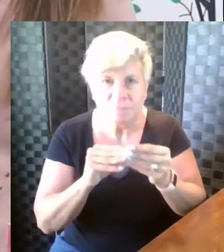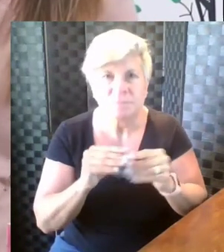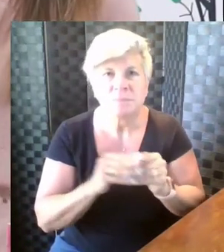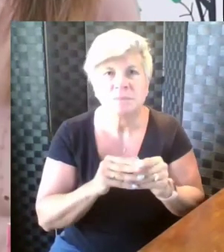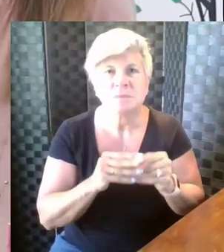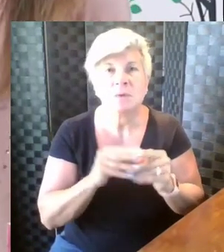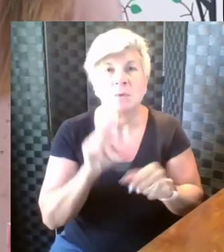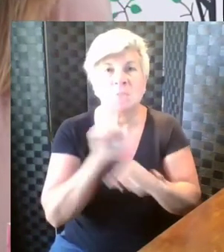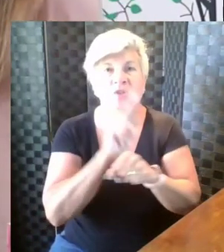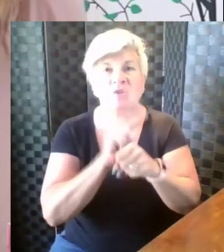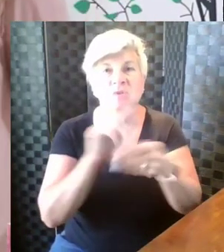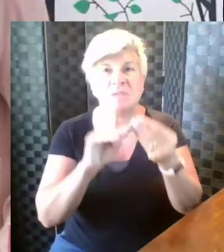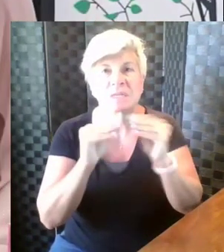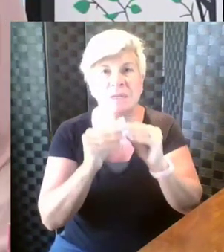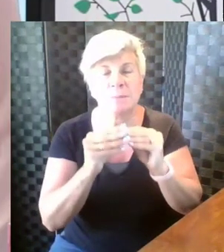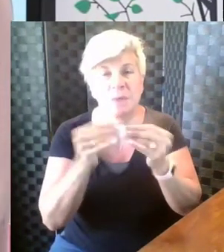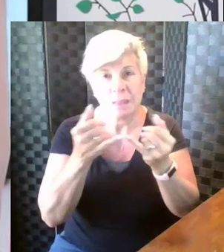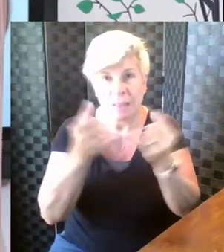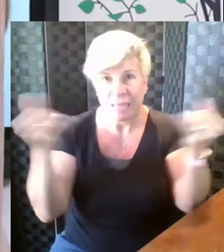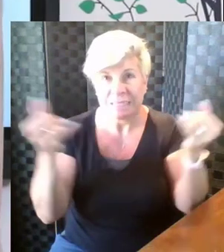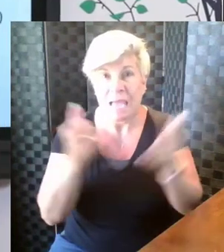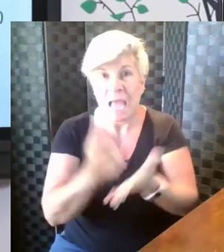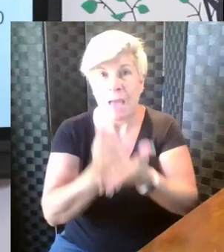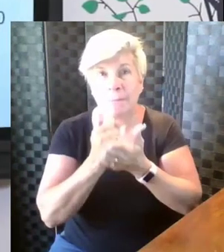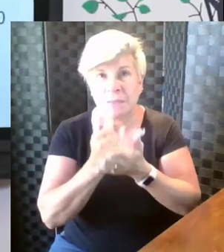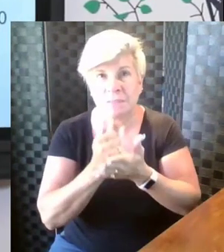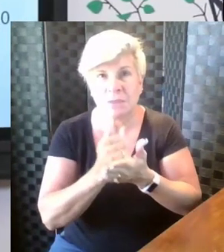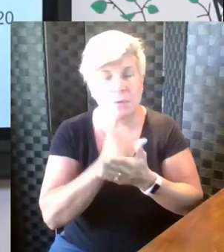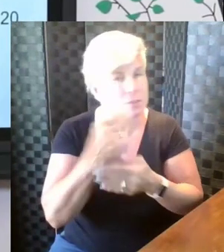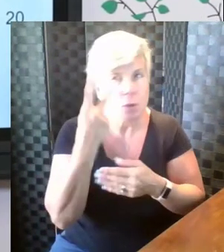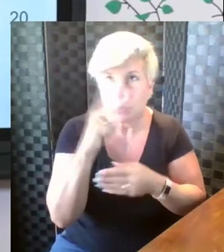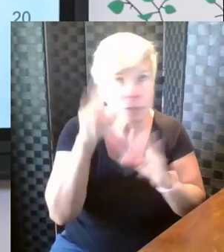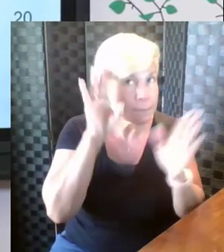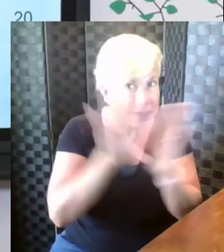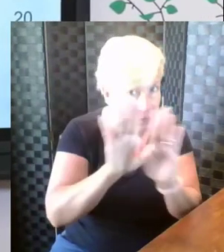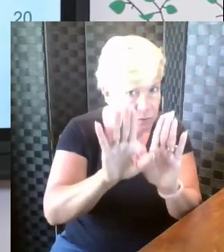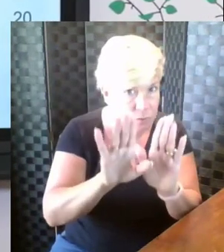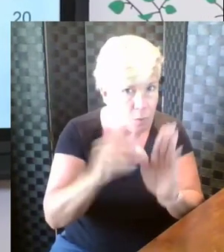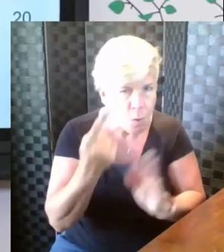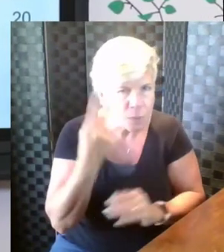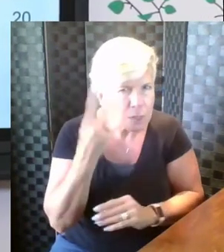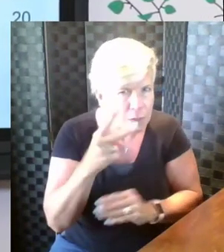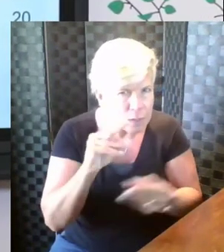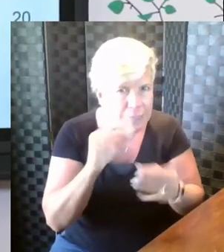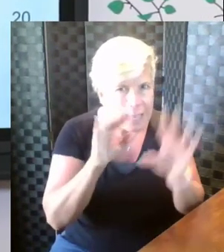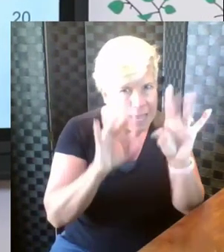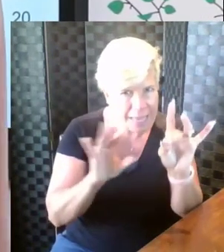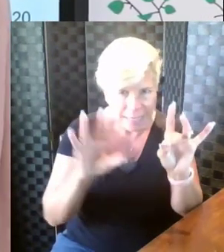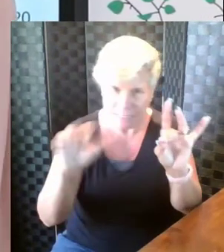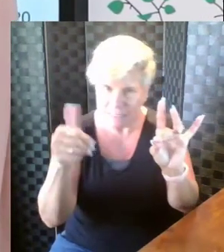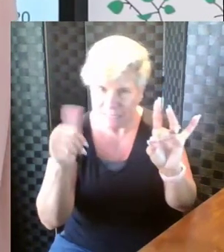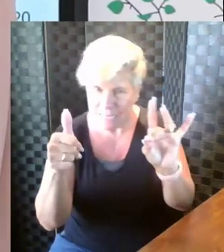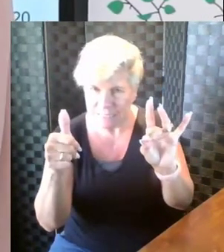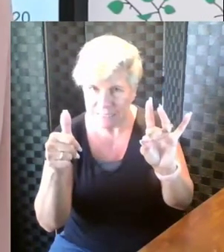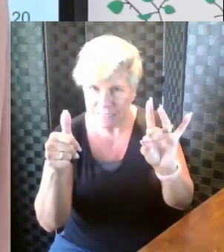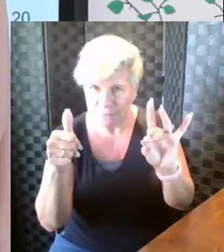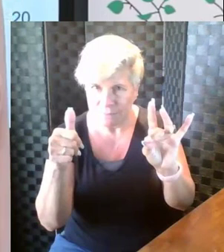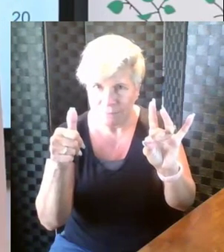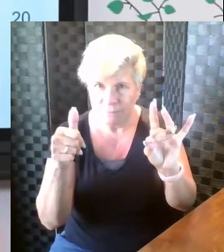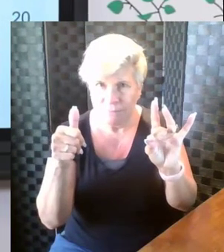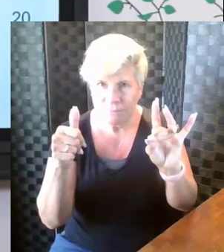to be using the number line to help us. So if I didn't look at the picture and I just looked at the 8 and the